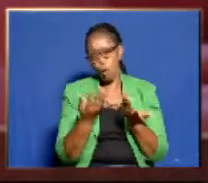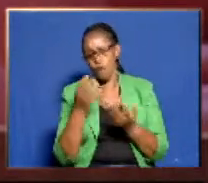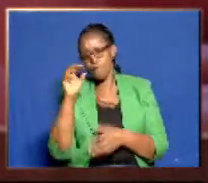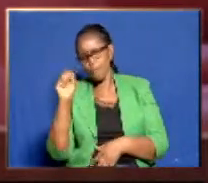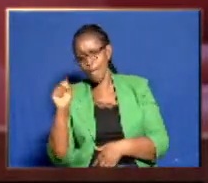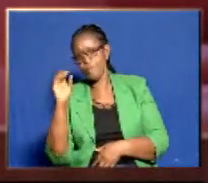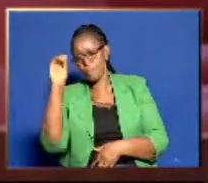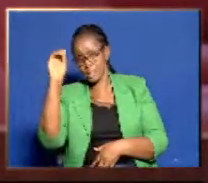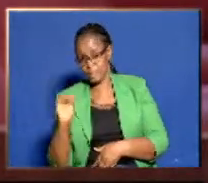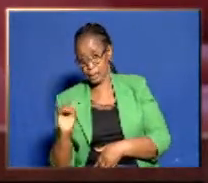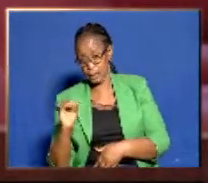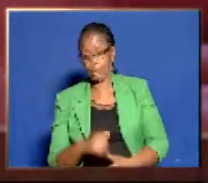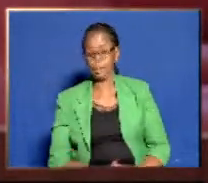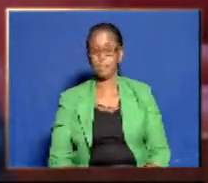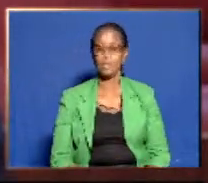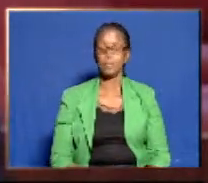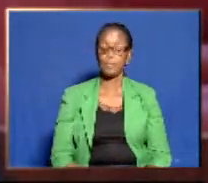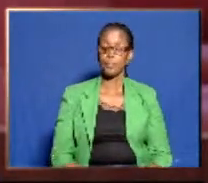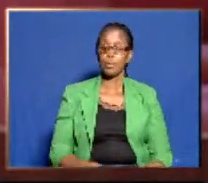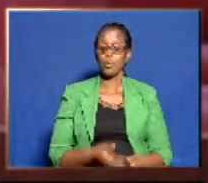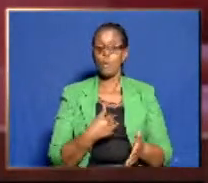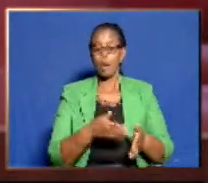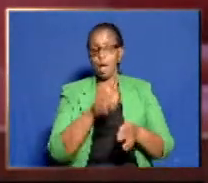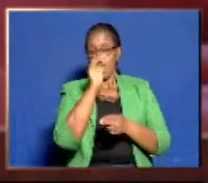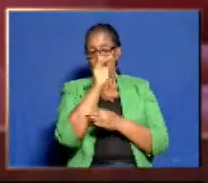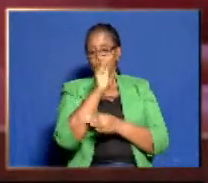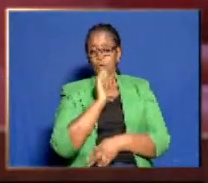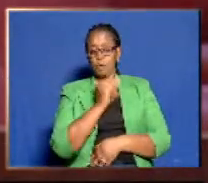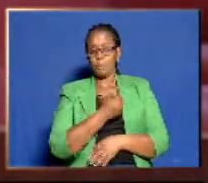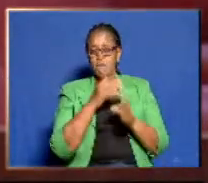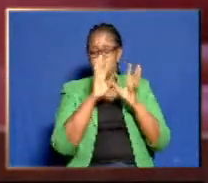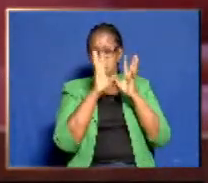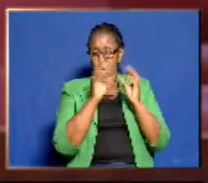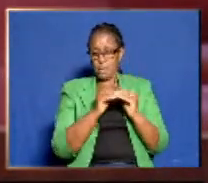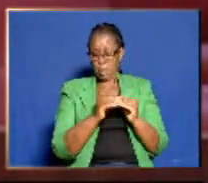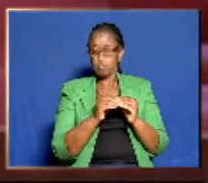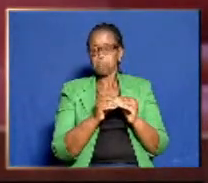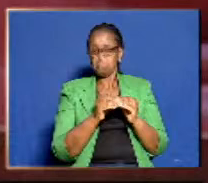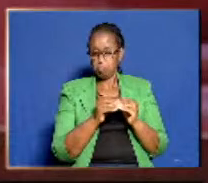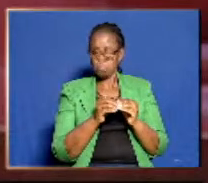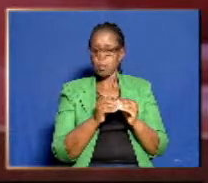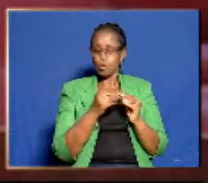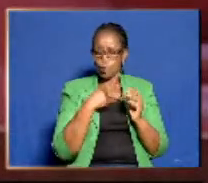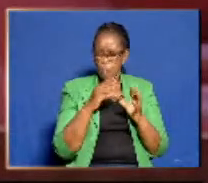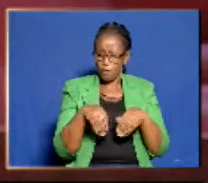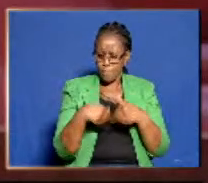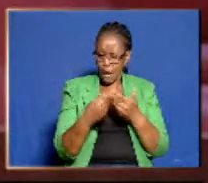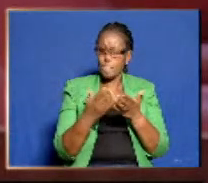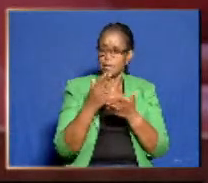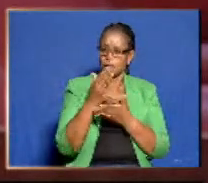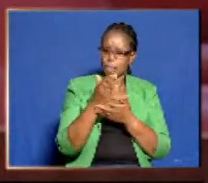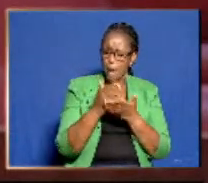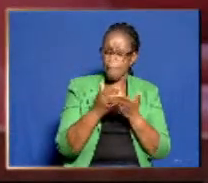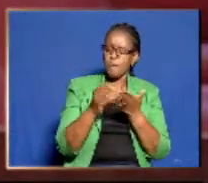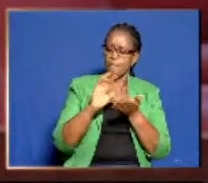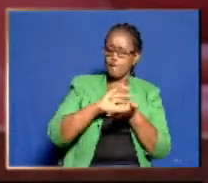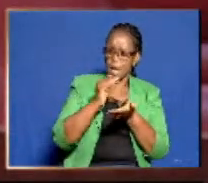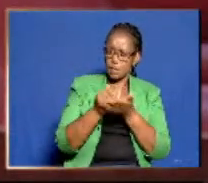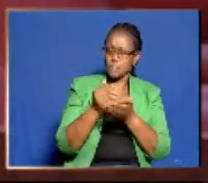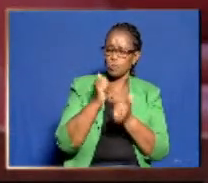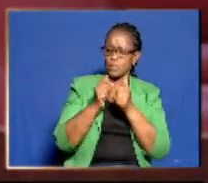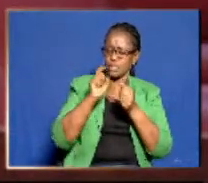Speaker. So we are urging the Budget Committee to be able to appropriate them some funds to cushion them